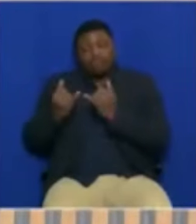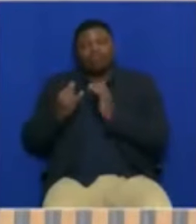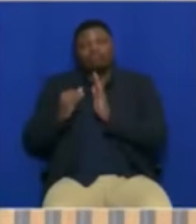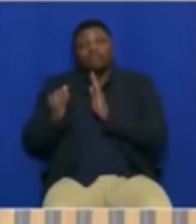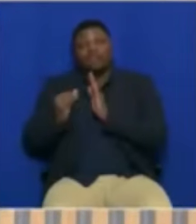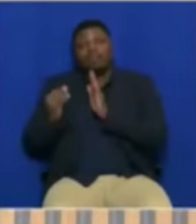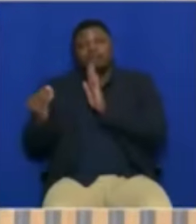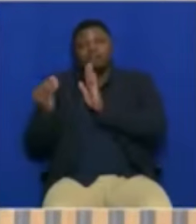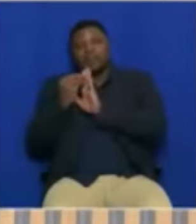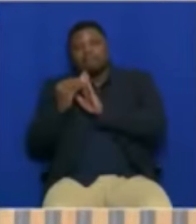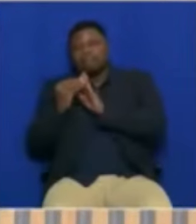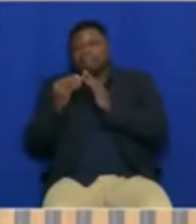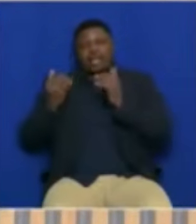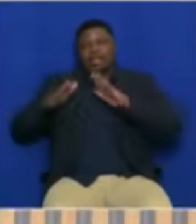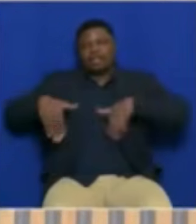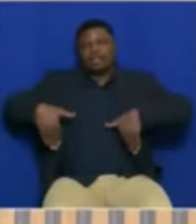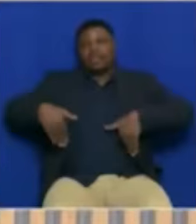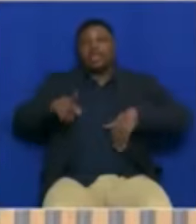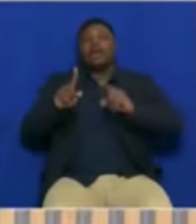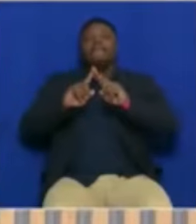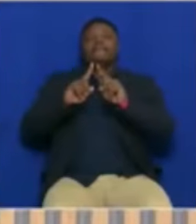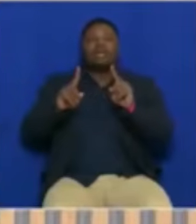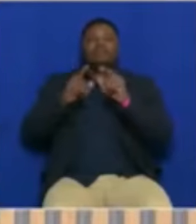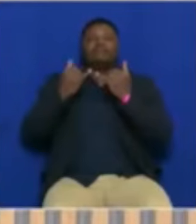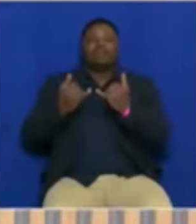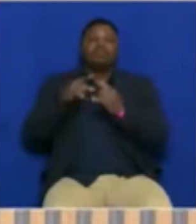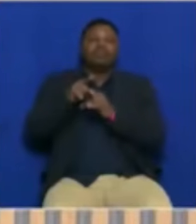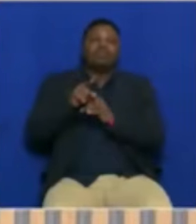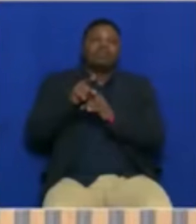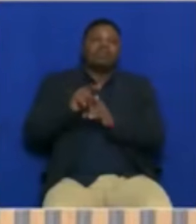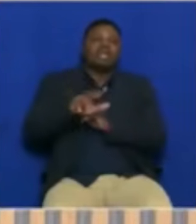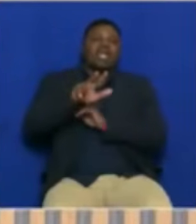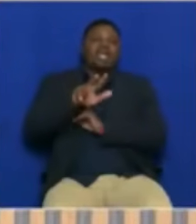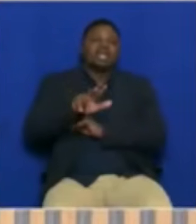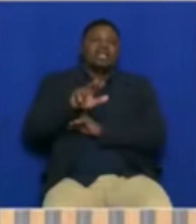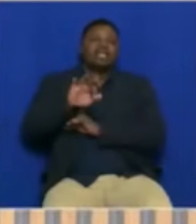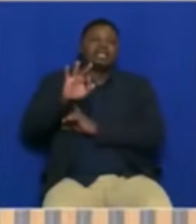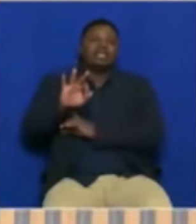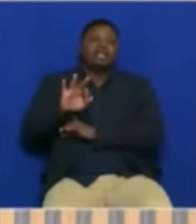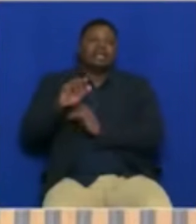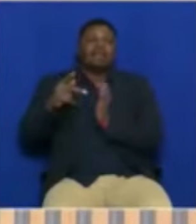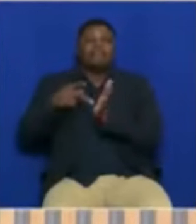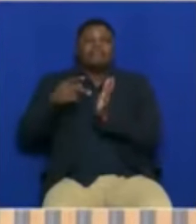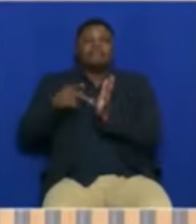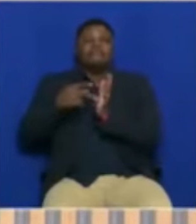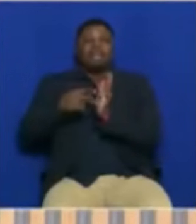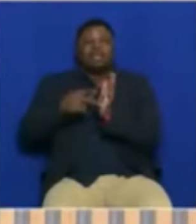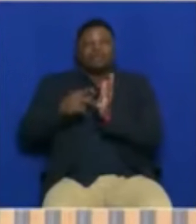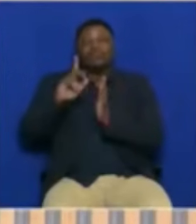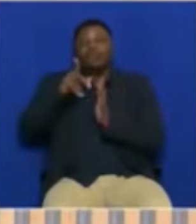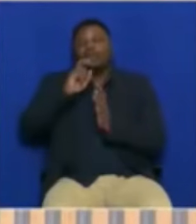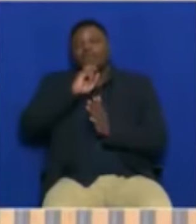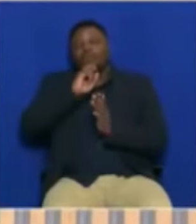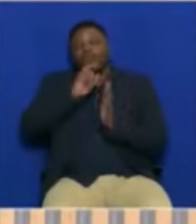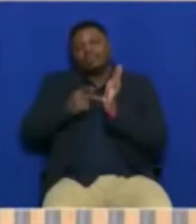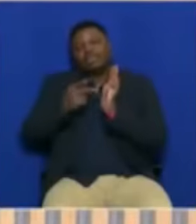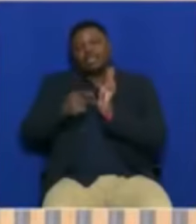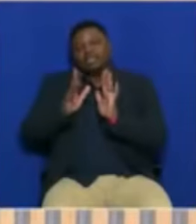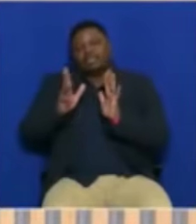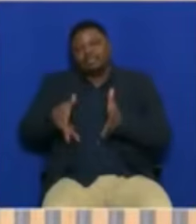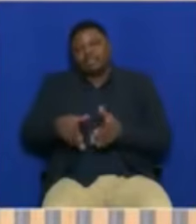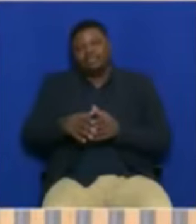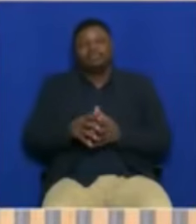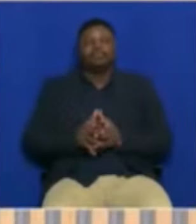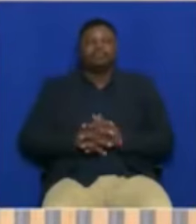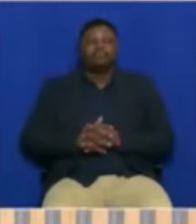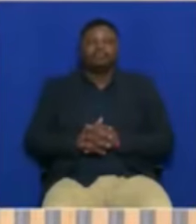I'll rely on the attorneys to sort out mine. Indeed, Chair. Thanks. And my apologies for it, Chair. On